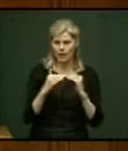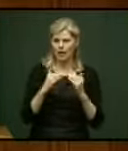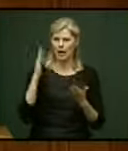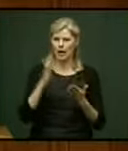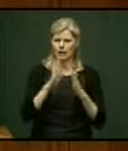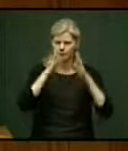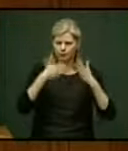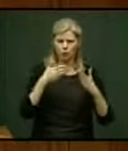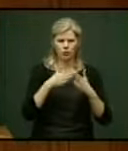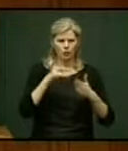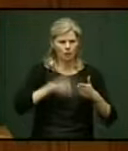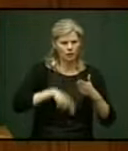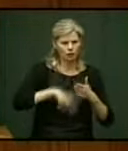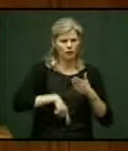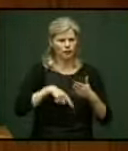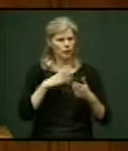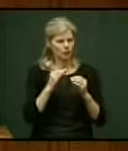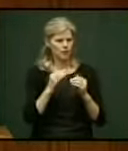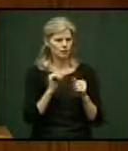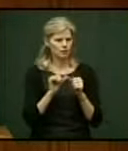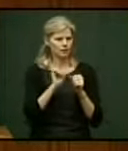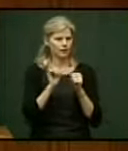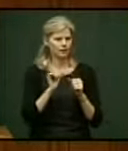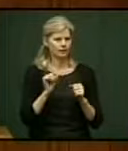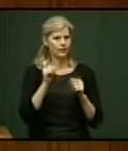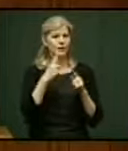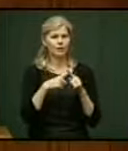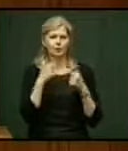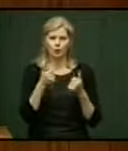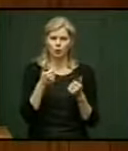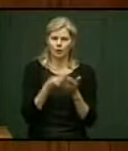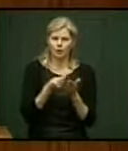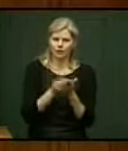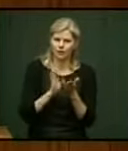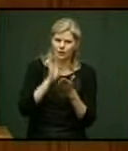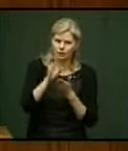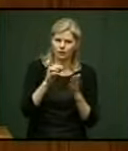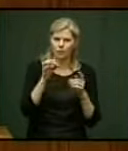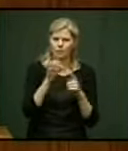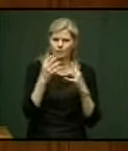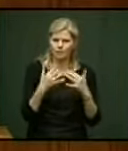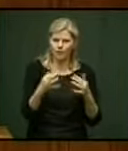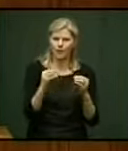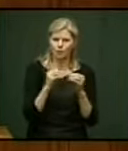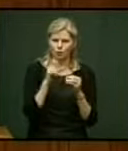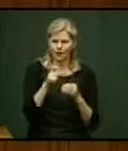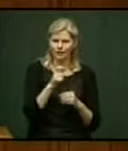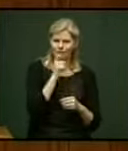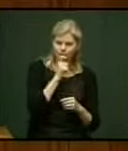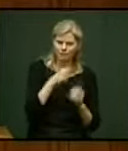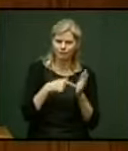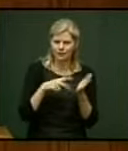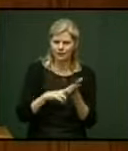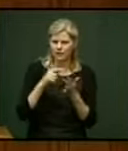benefit from an independent, publicly funded broadcasting system. Mr. Speaker, I believe that every member of